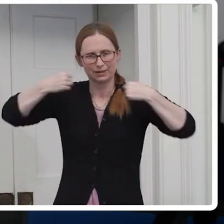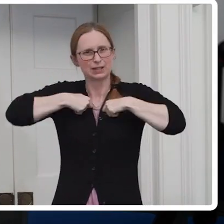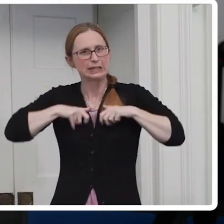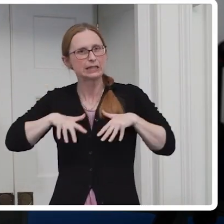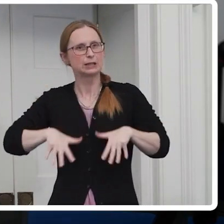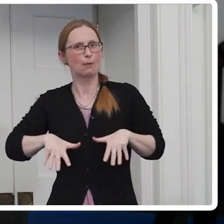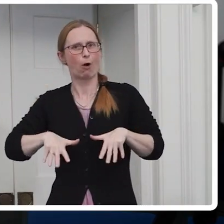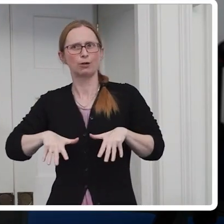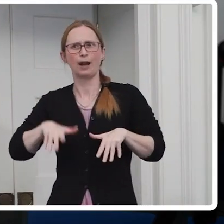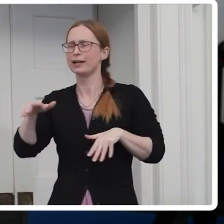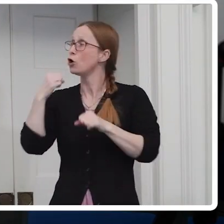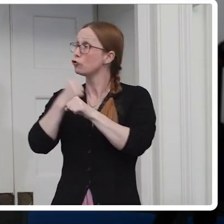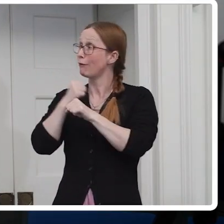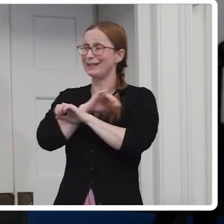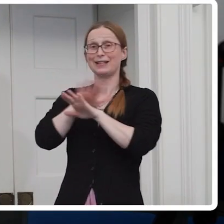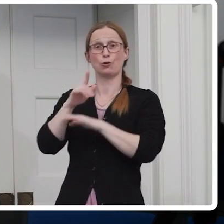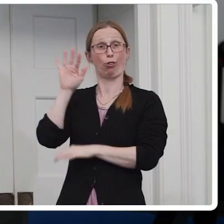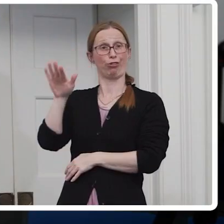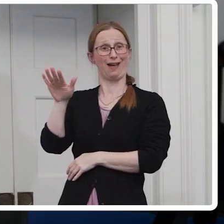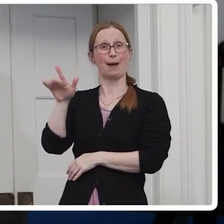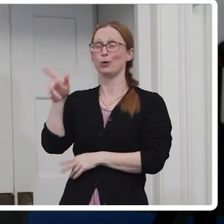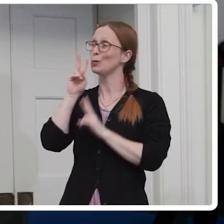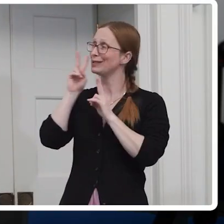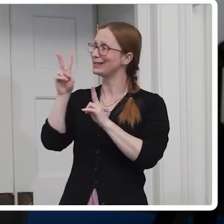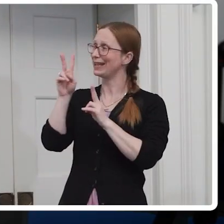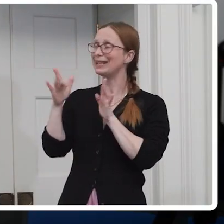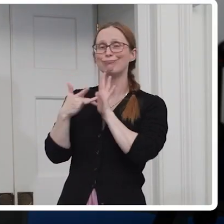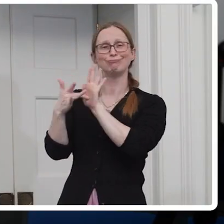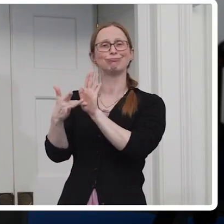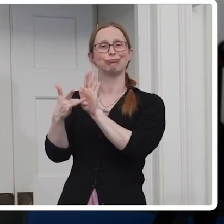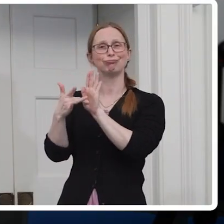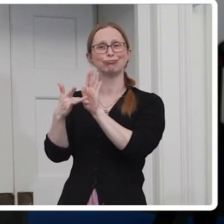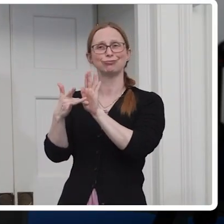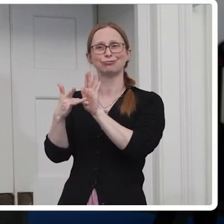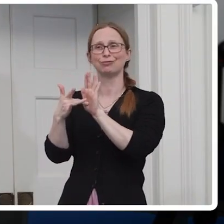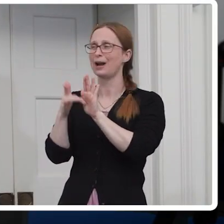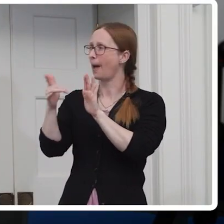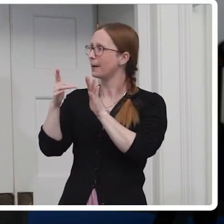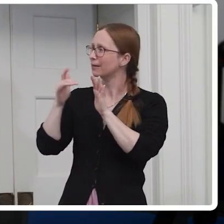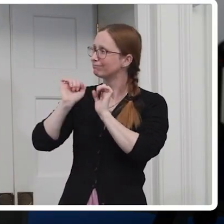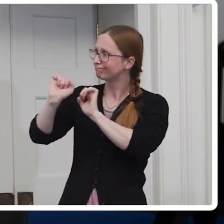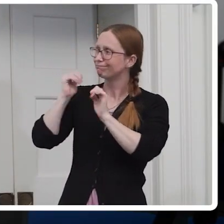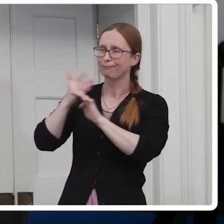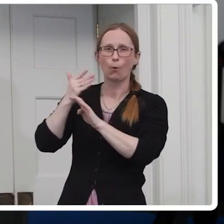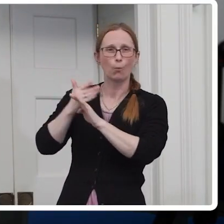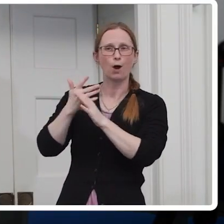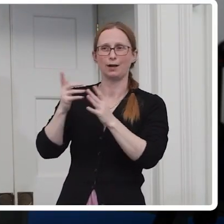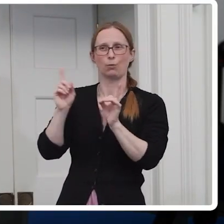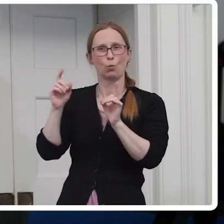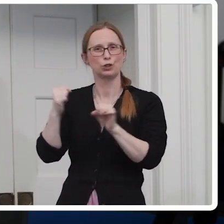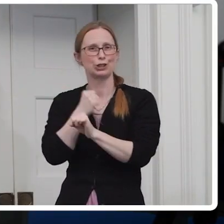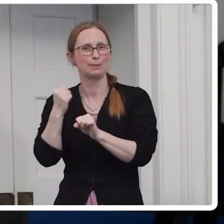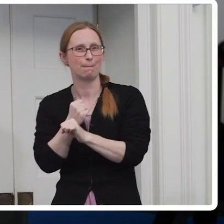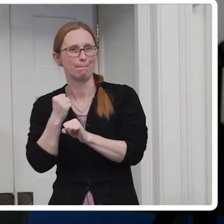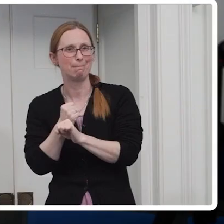of smock which Grace's body isn't there, but it's so representative of you know, the body of work